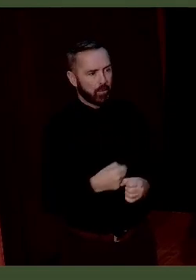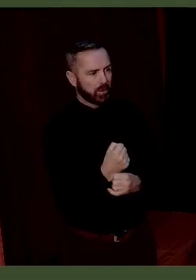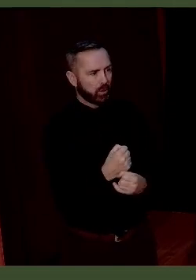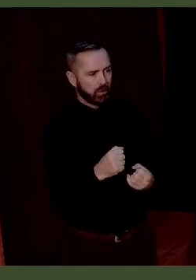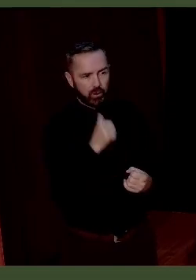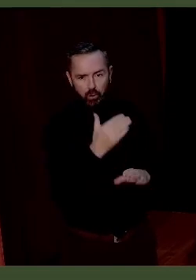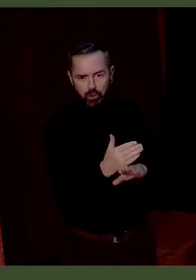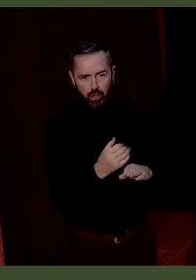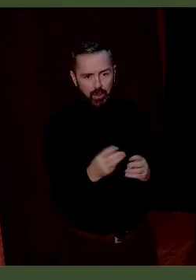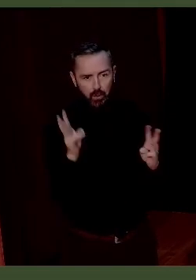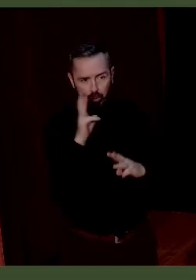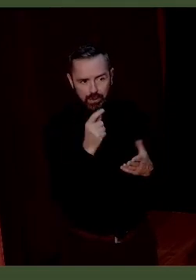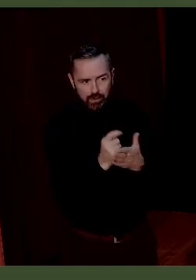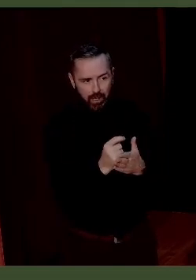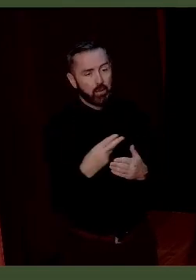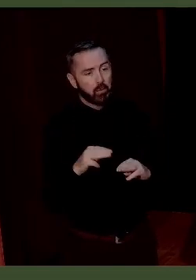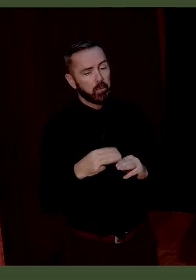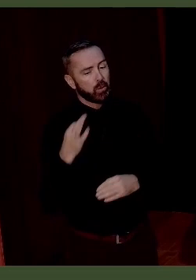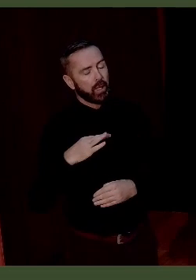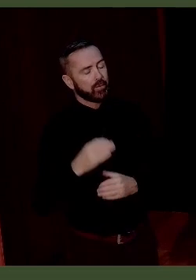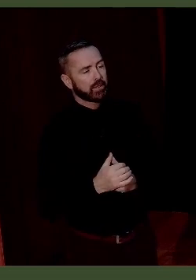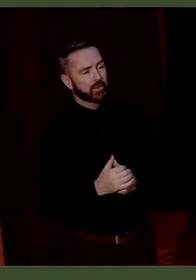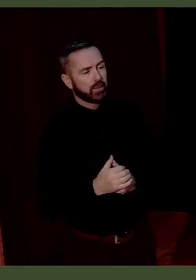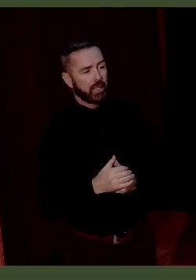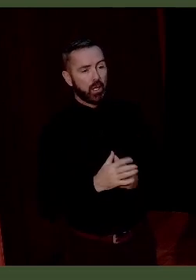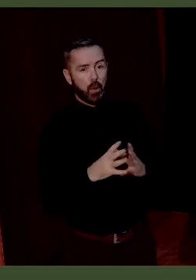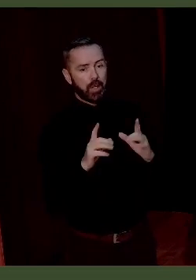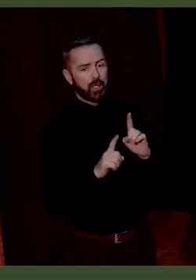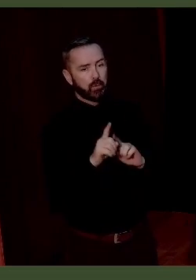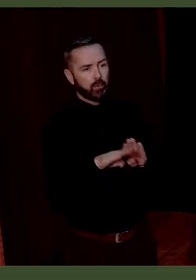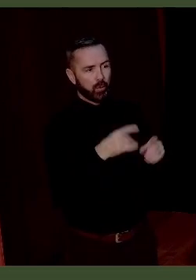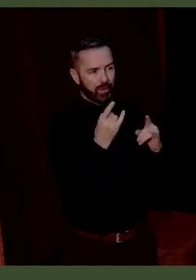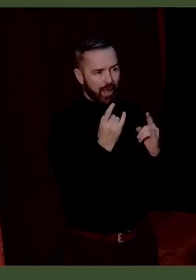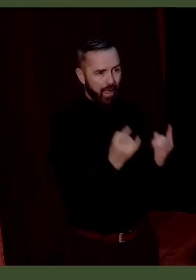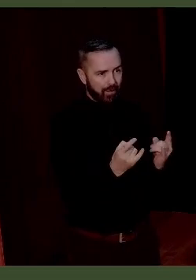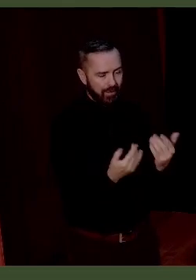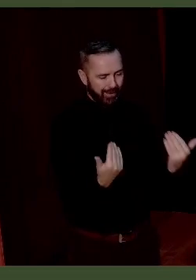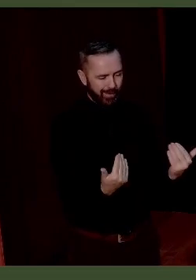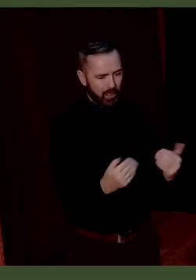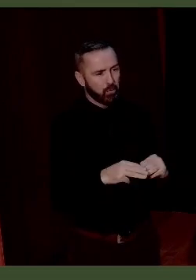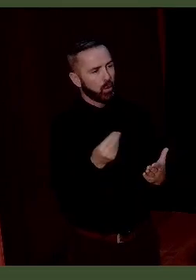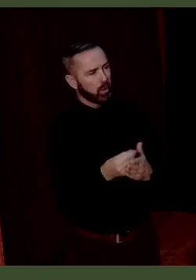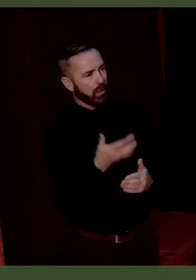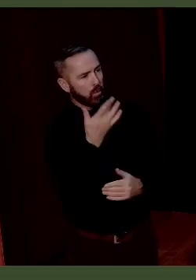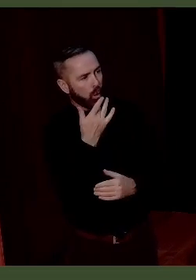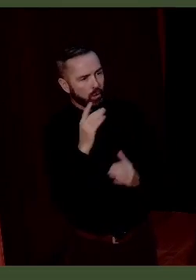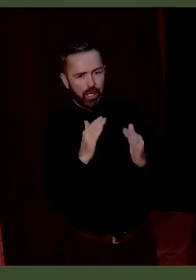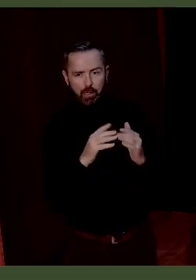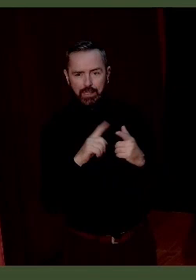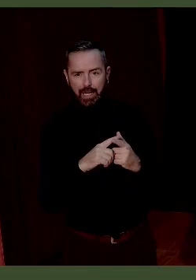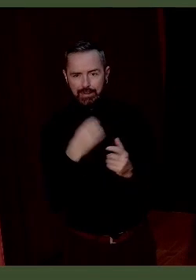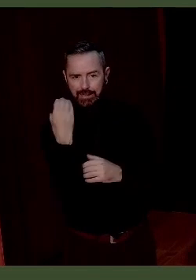beneficiary, more money into those rural households. But major improvements in health demanded more spending on housing, water and sanitation.